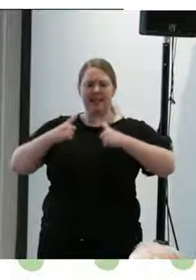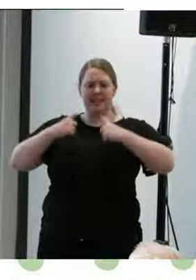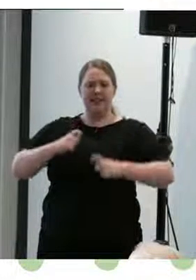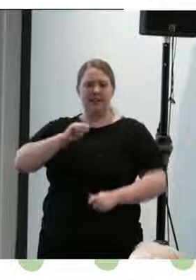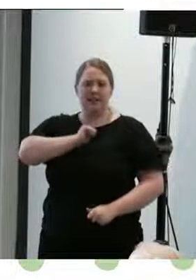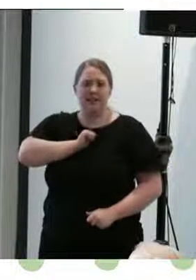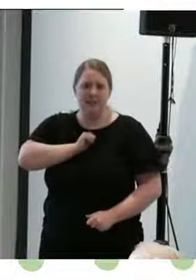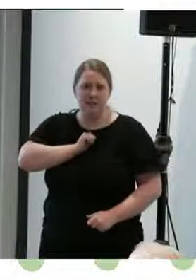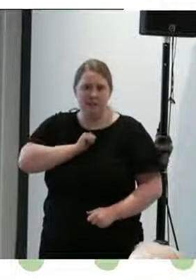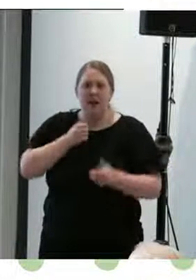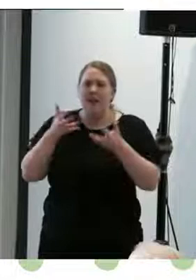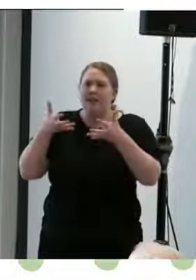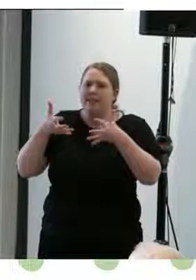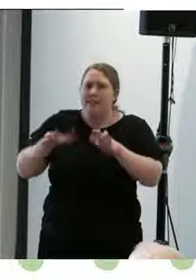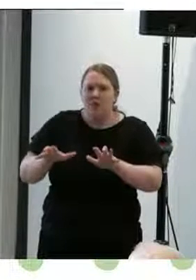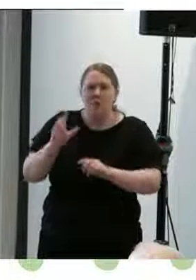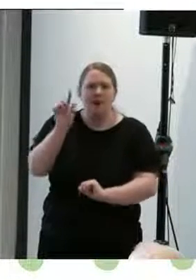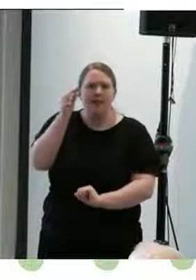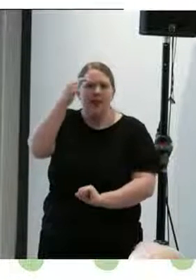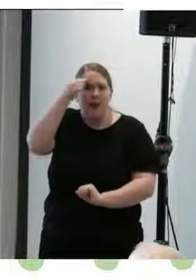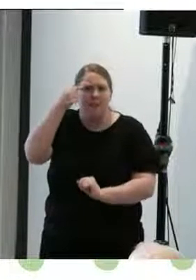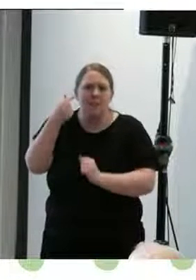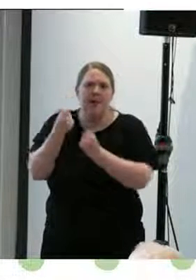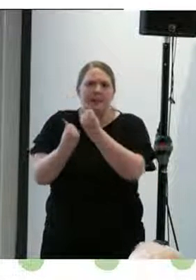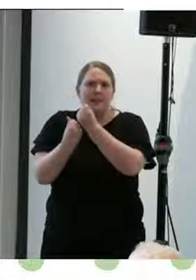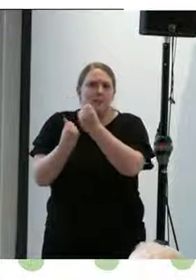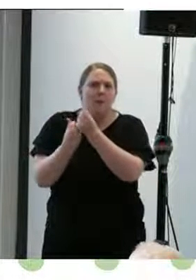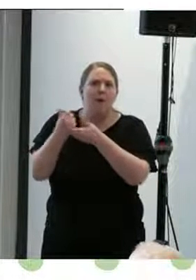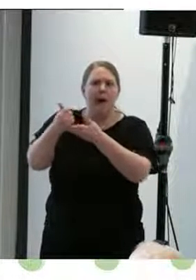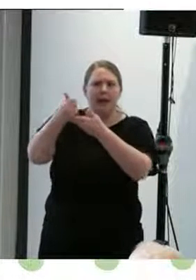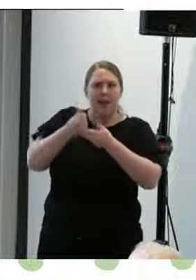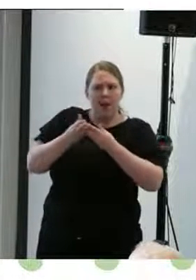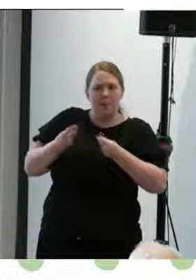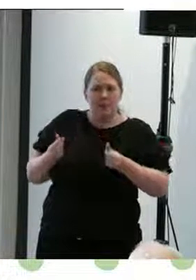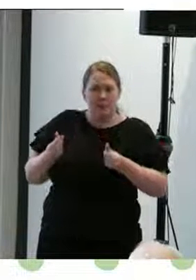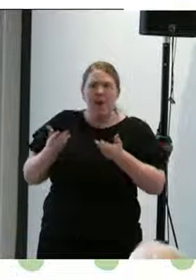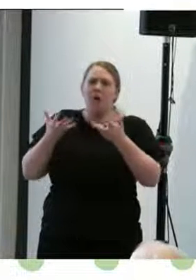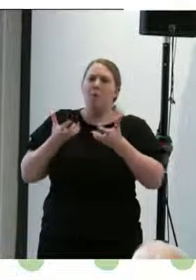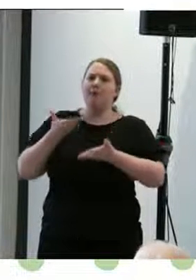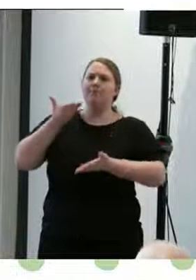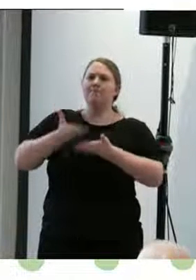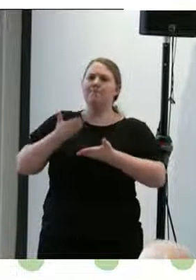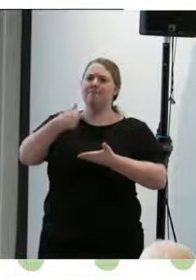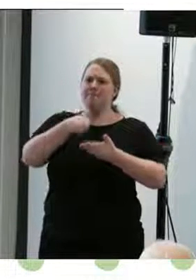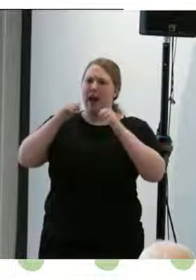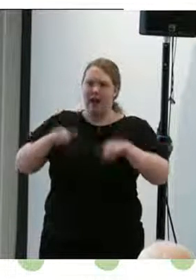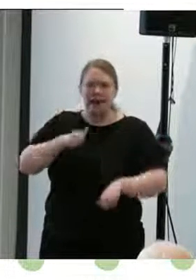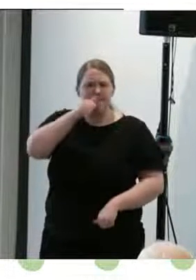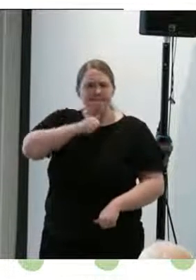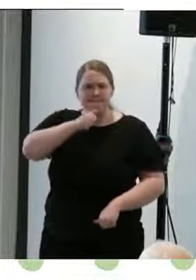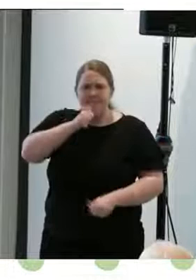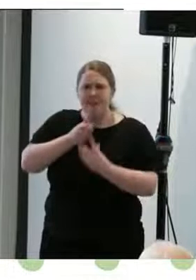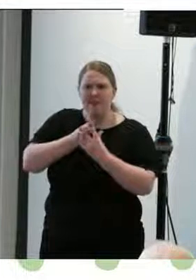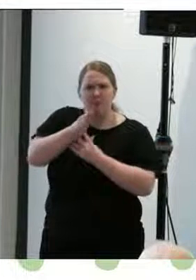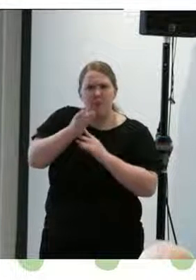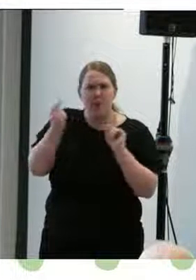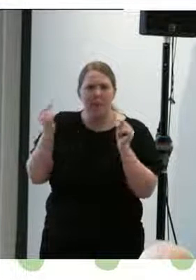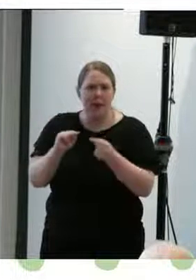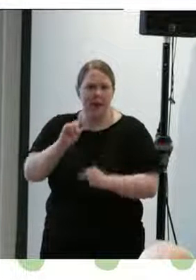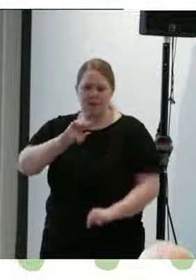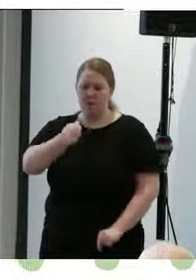don't want social safety nets to make it go away, but they want to prove that they have an identity of someone who can survive pain on their own.